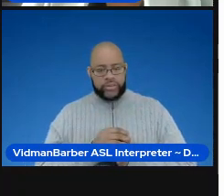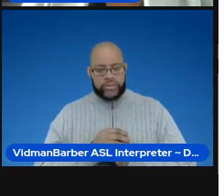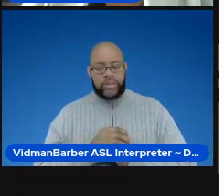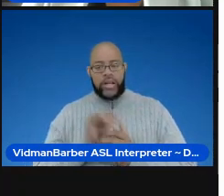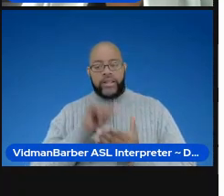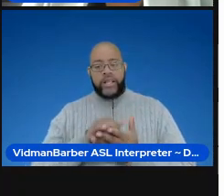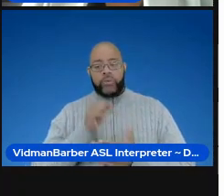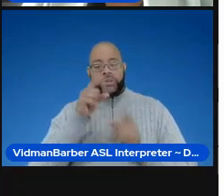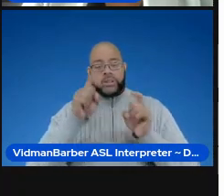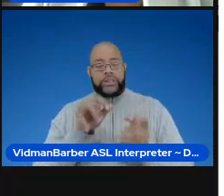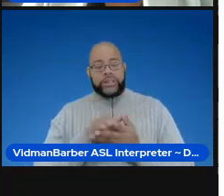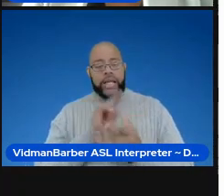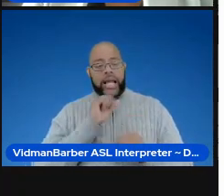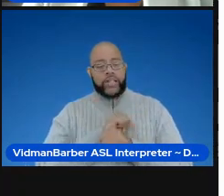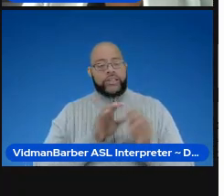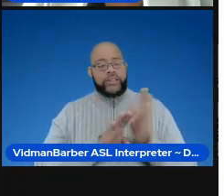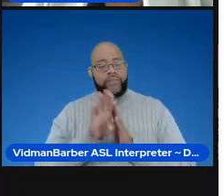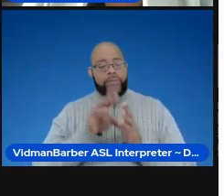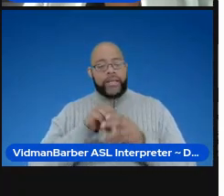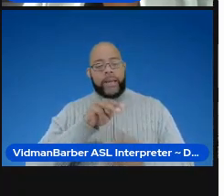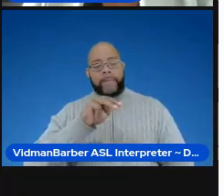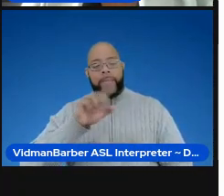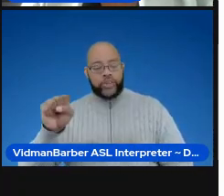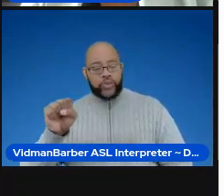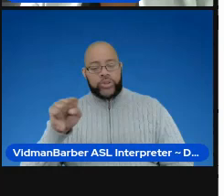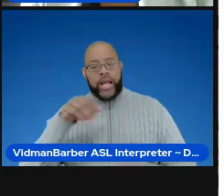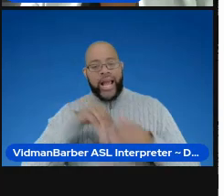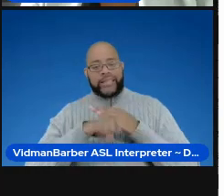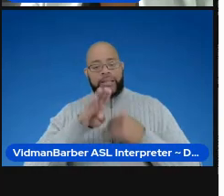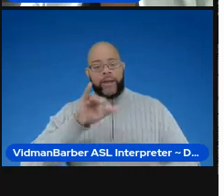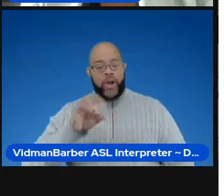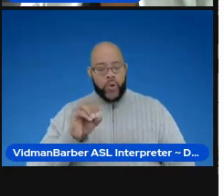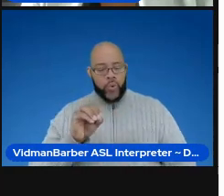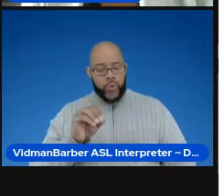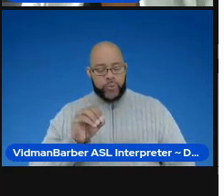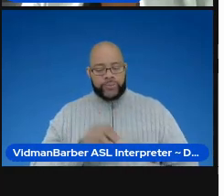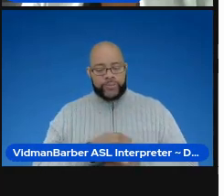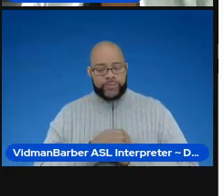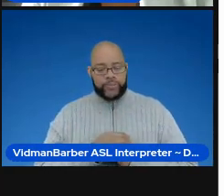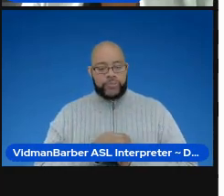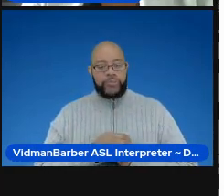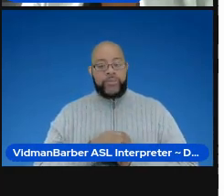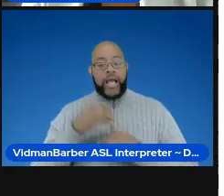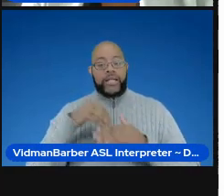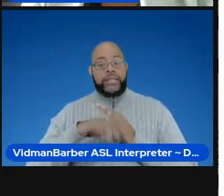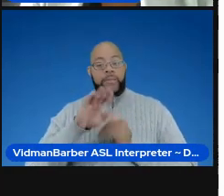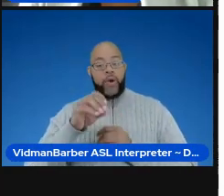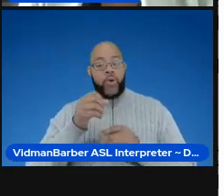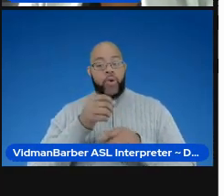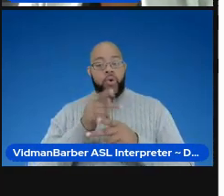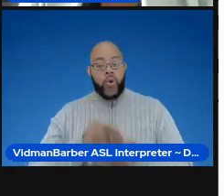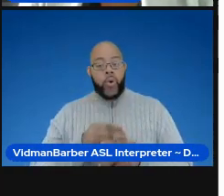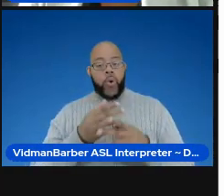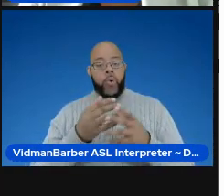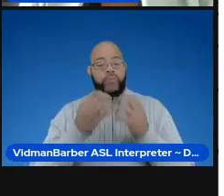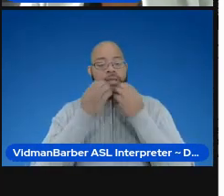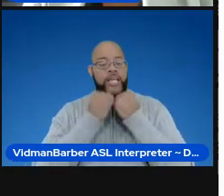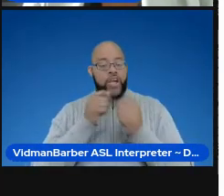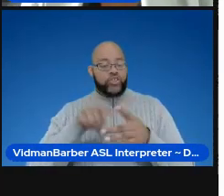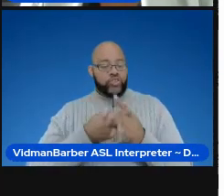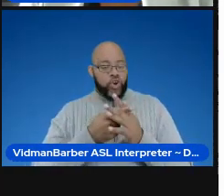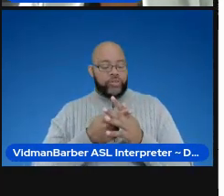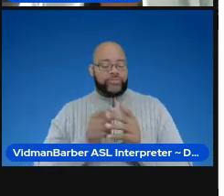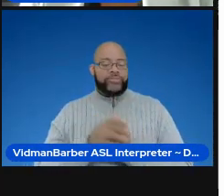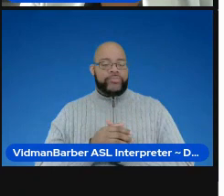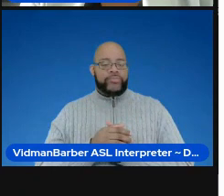This was a test that was actually developed in Massachusetts, Access Bio. By Access Bio, it's called CareStart, where